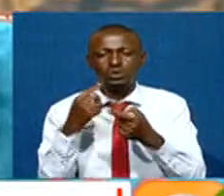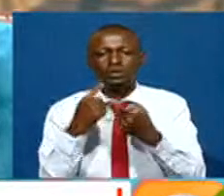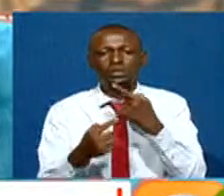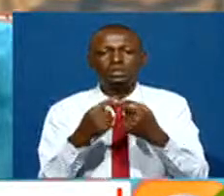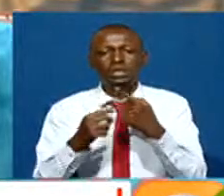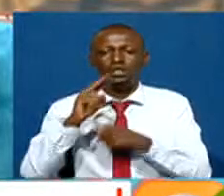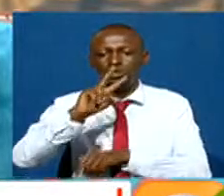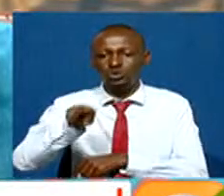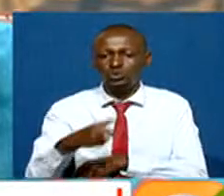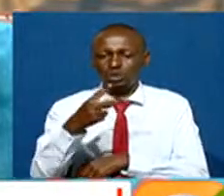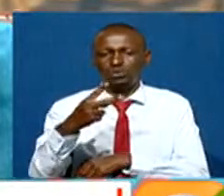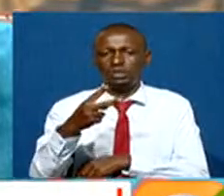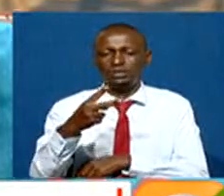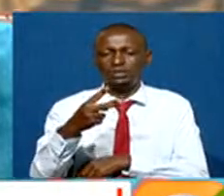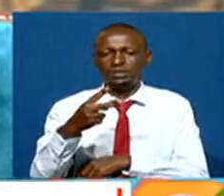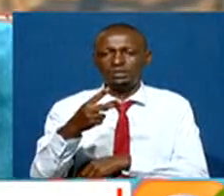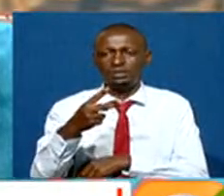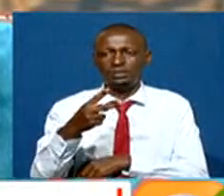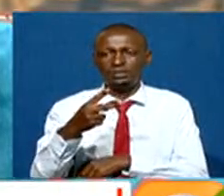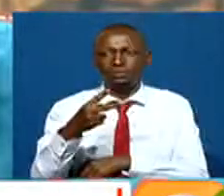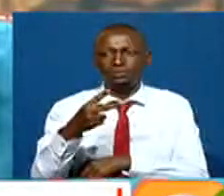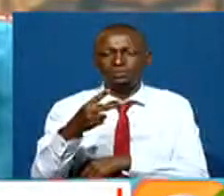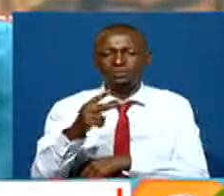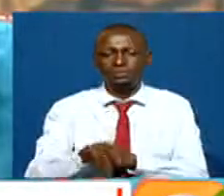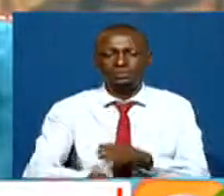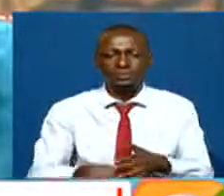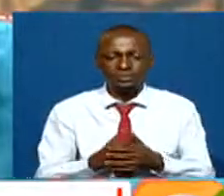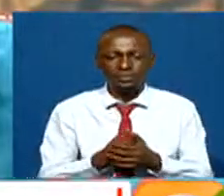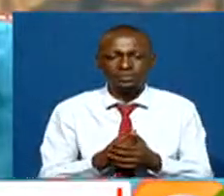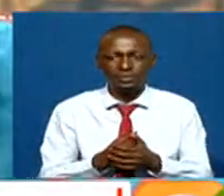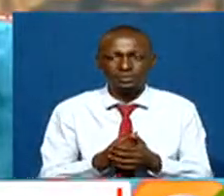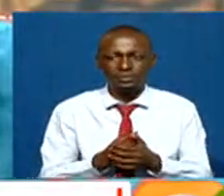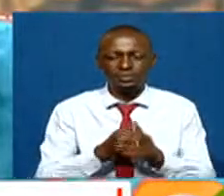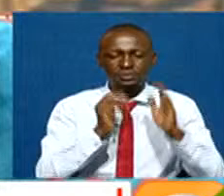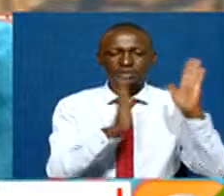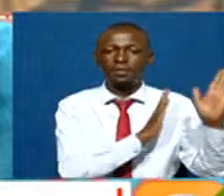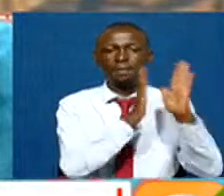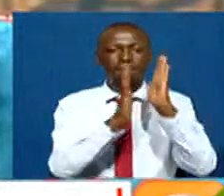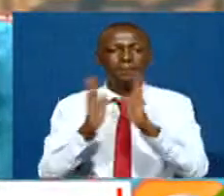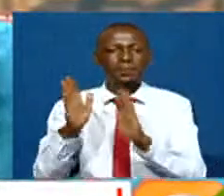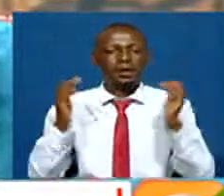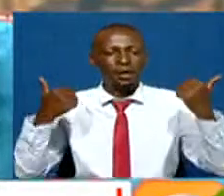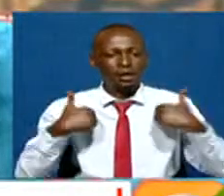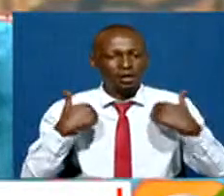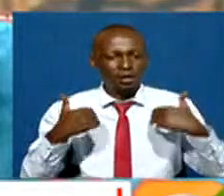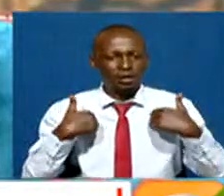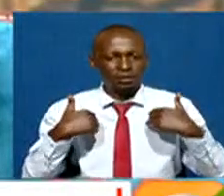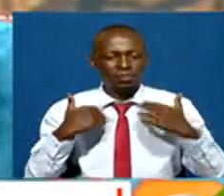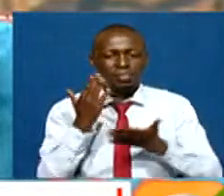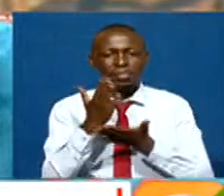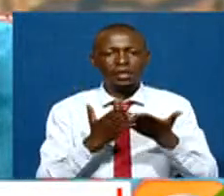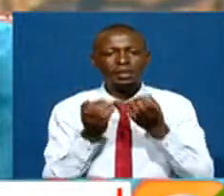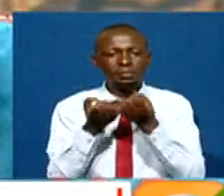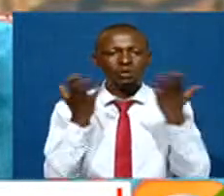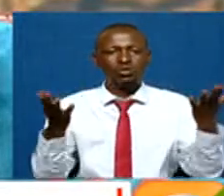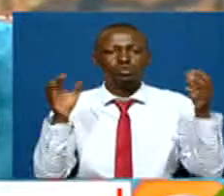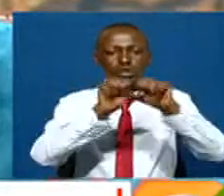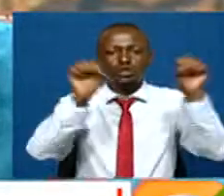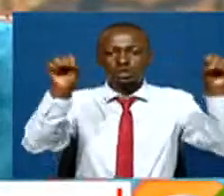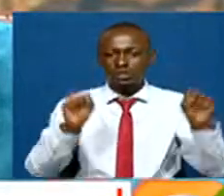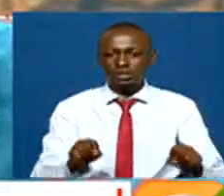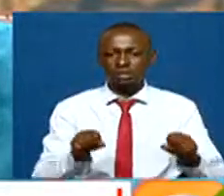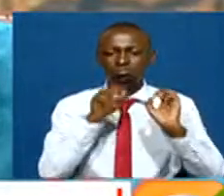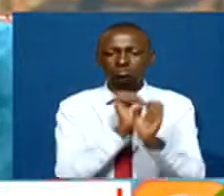there was a drive or there was a mechanism where certain information systems which were